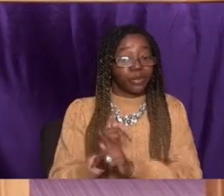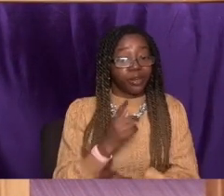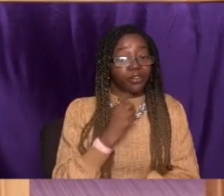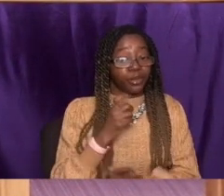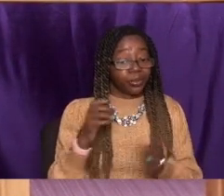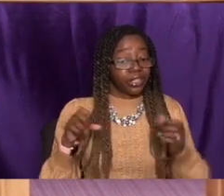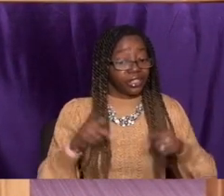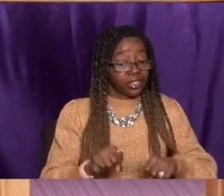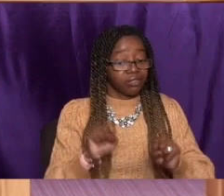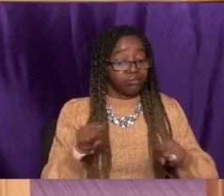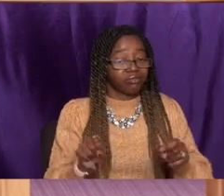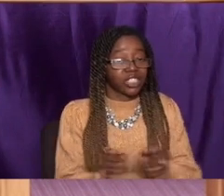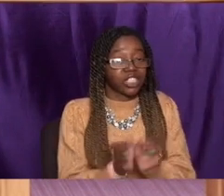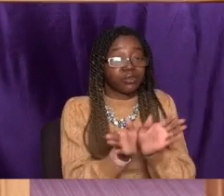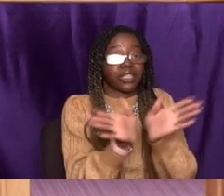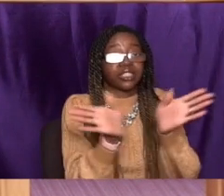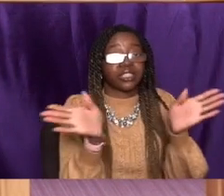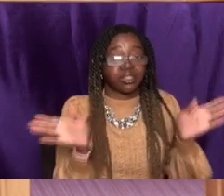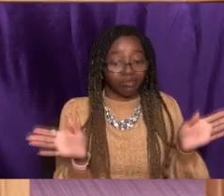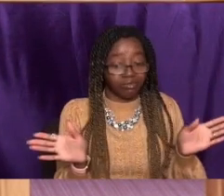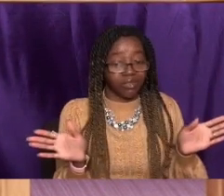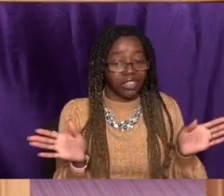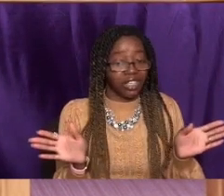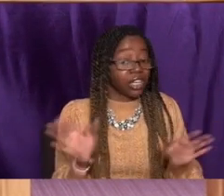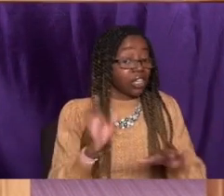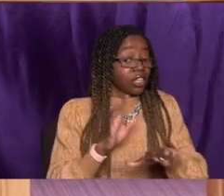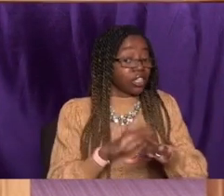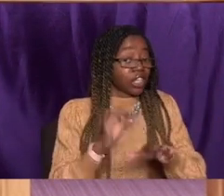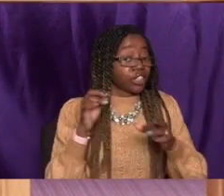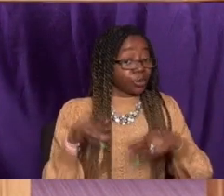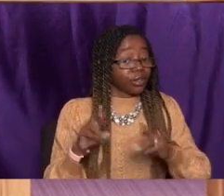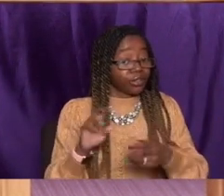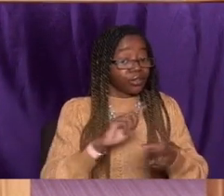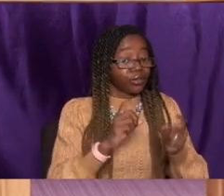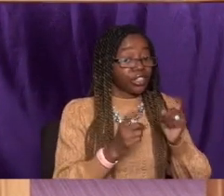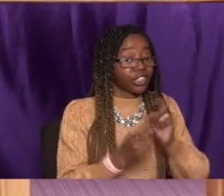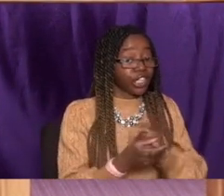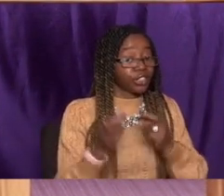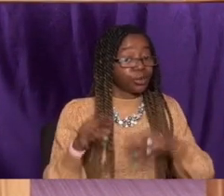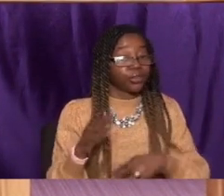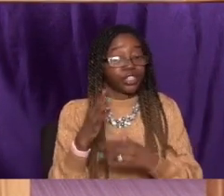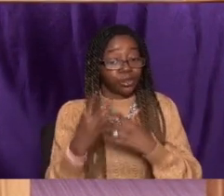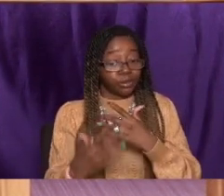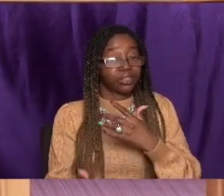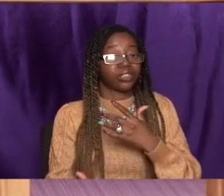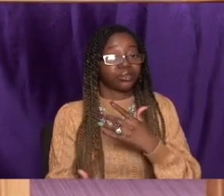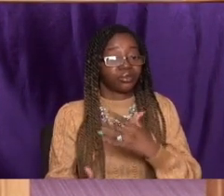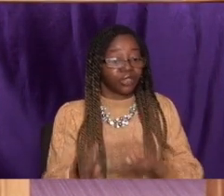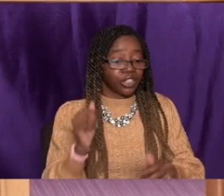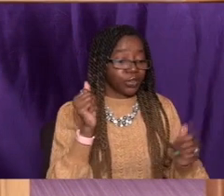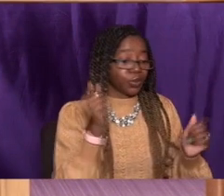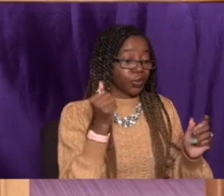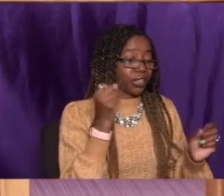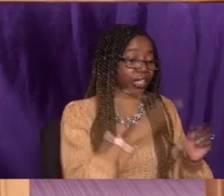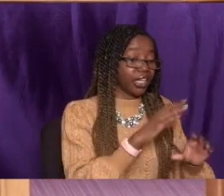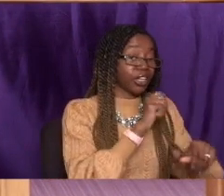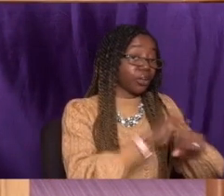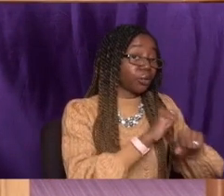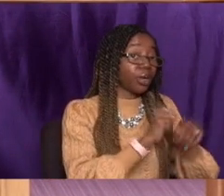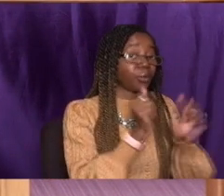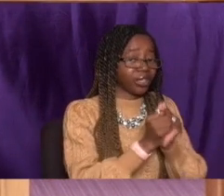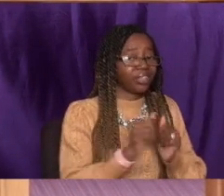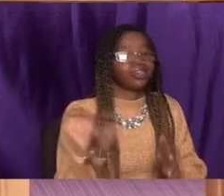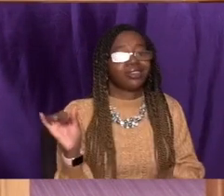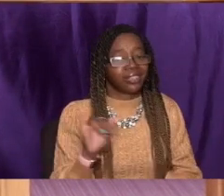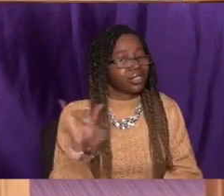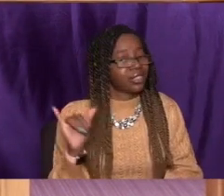splits the Red Sea. Moses is going to touch the Nile River, and it's going to turn the river into blood. He's going to strike a rock with it, and the water comes out. It's the